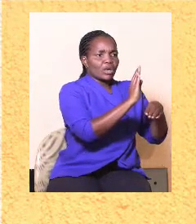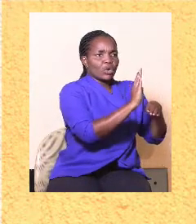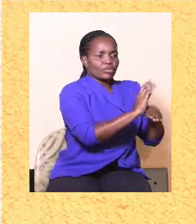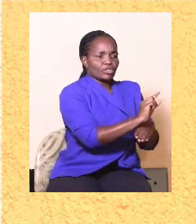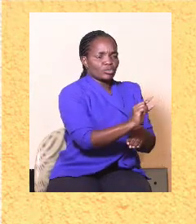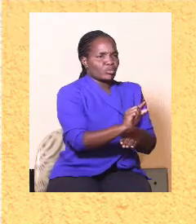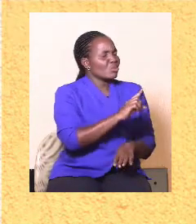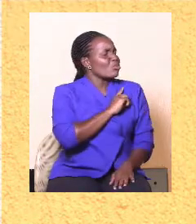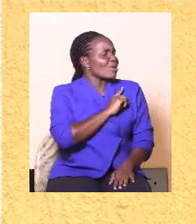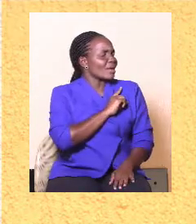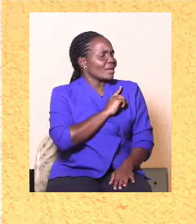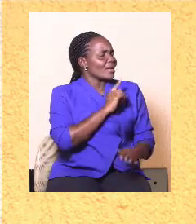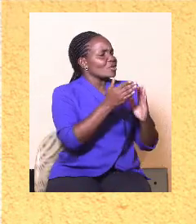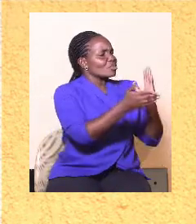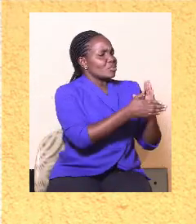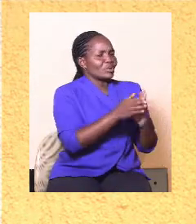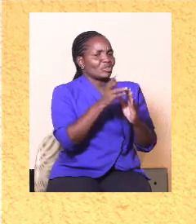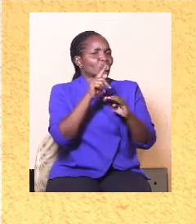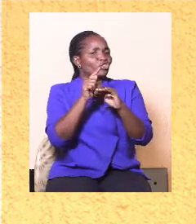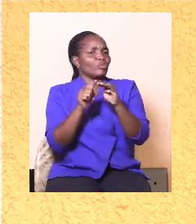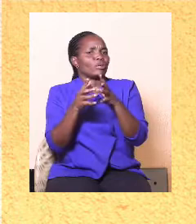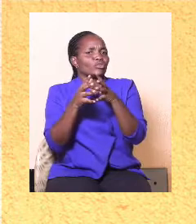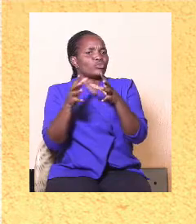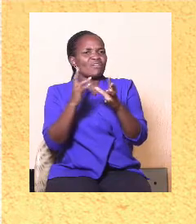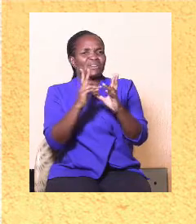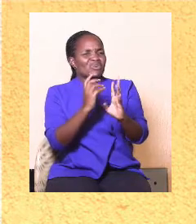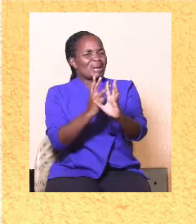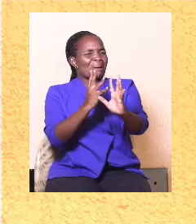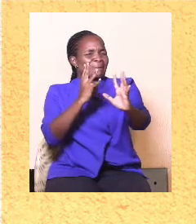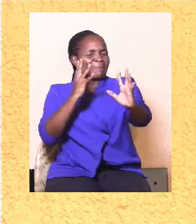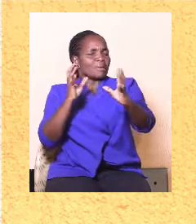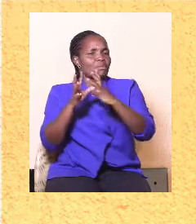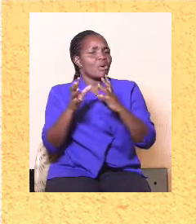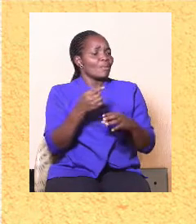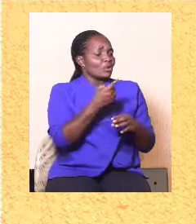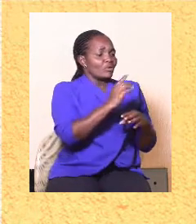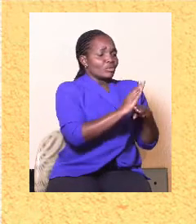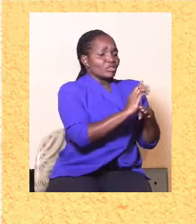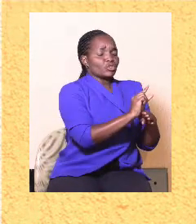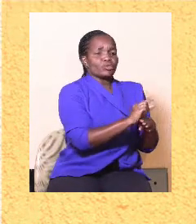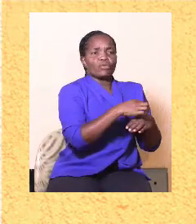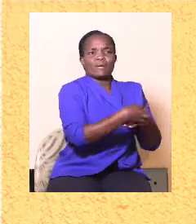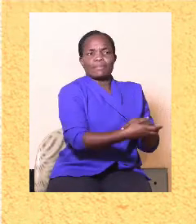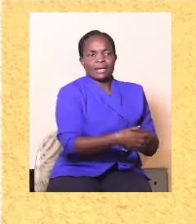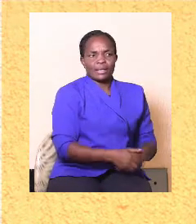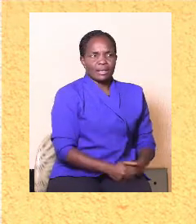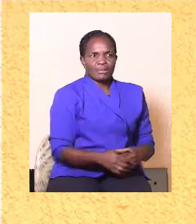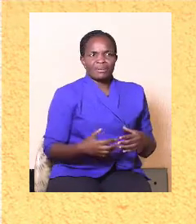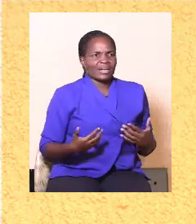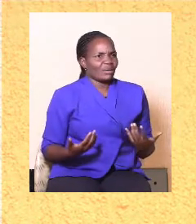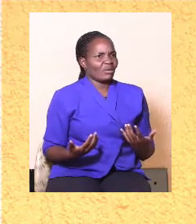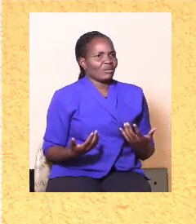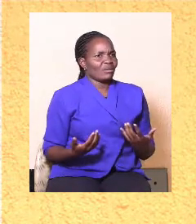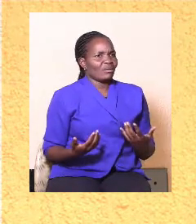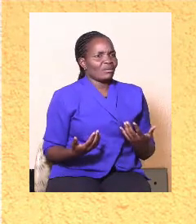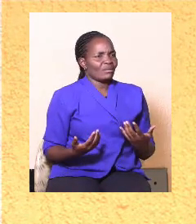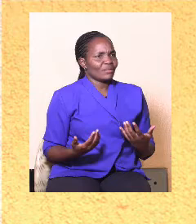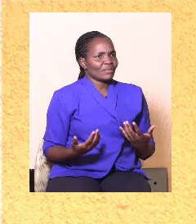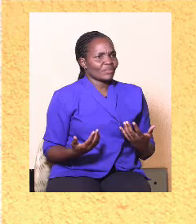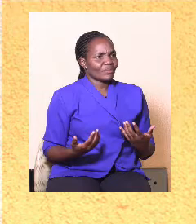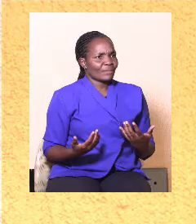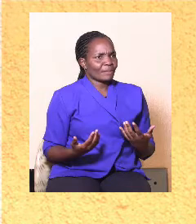please, can you give us the rationale and the empirical data that you guys did, that these are the most people that are going to increase the spreading of